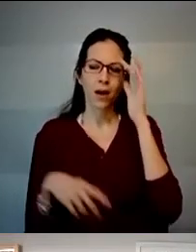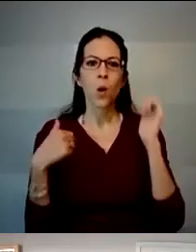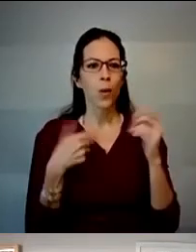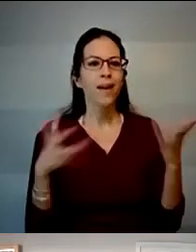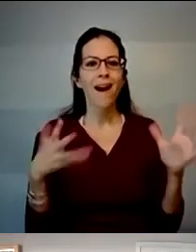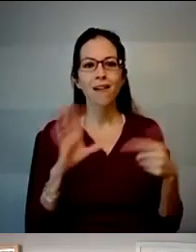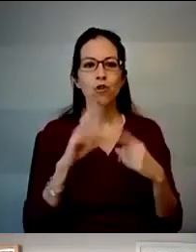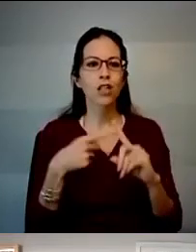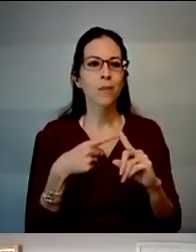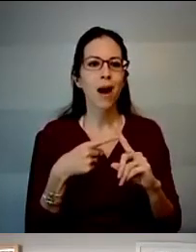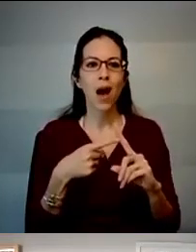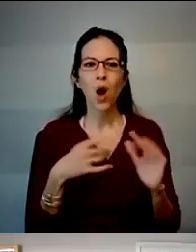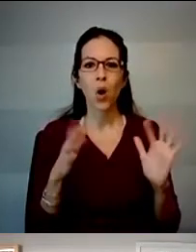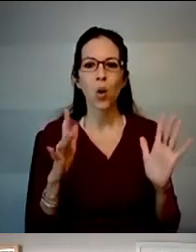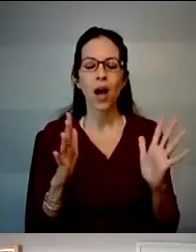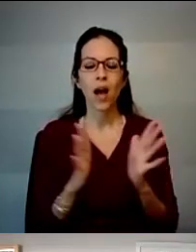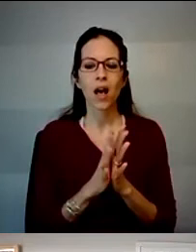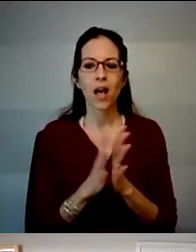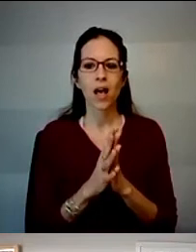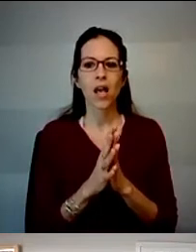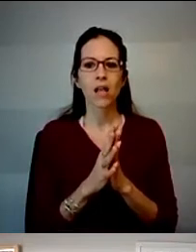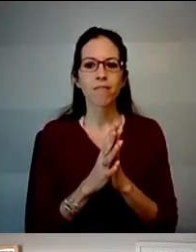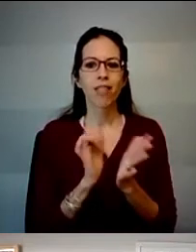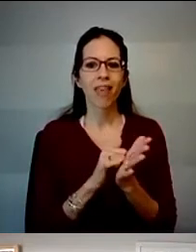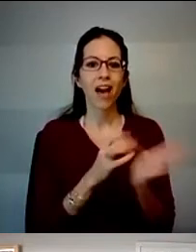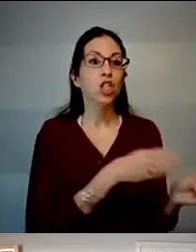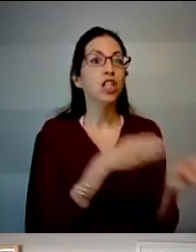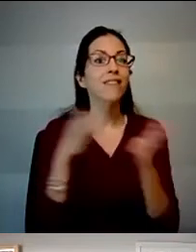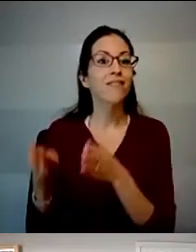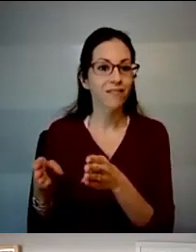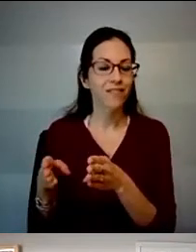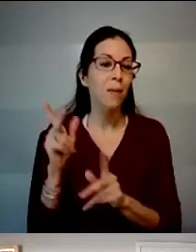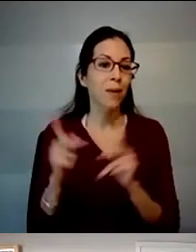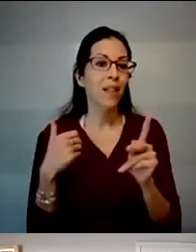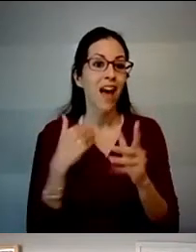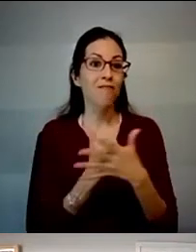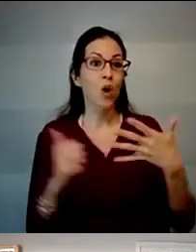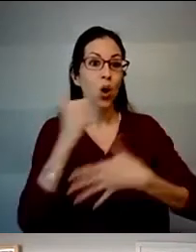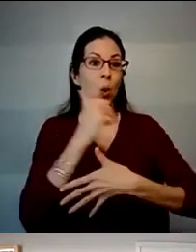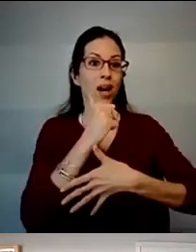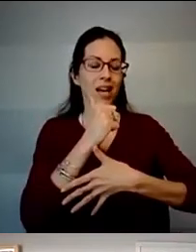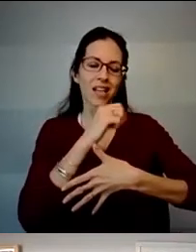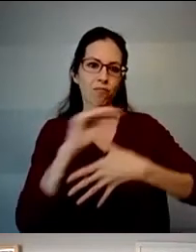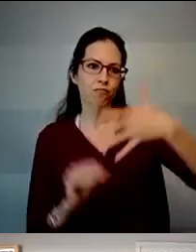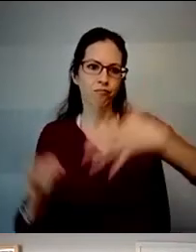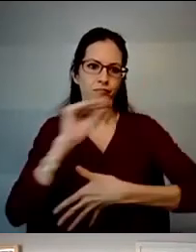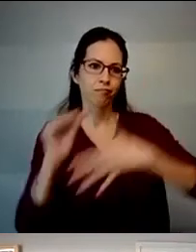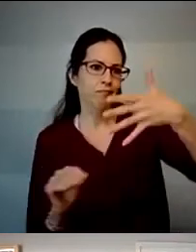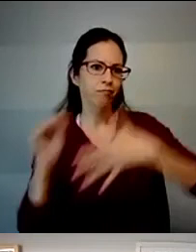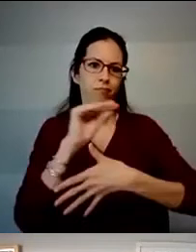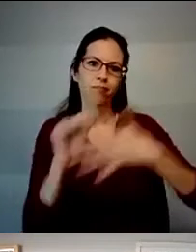a little earlier, Charity, is just, you know, shifts in priorities for corporate foundations and foundations in